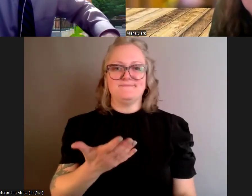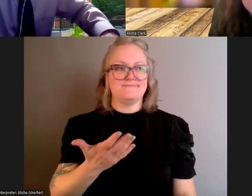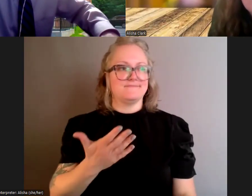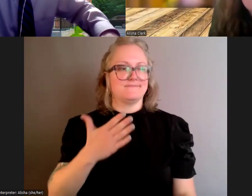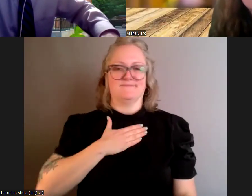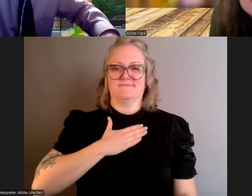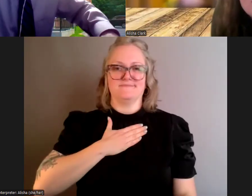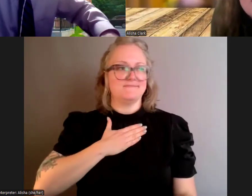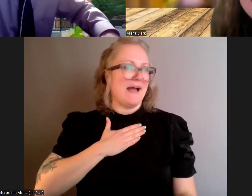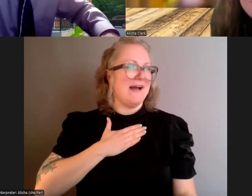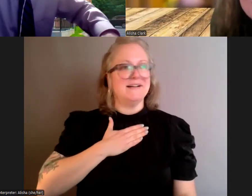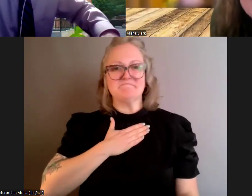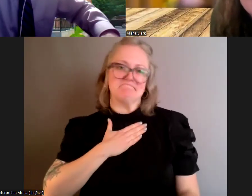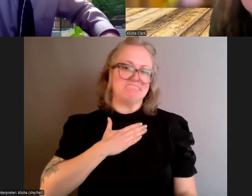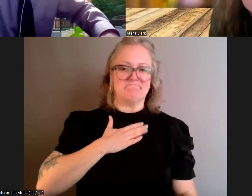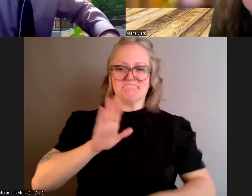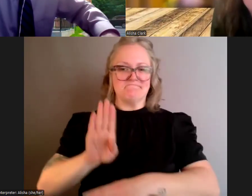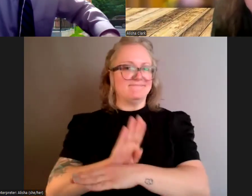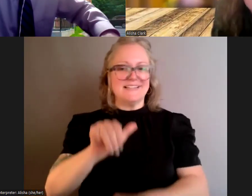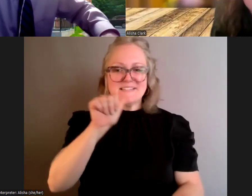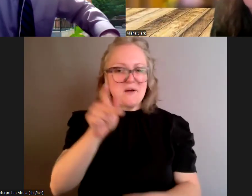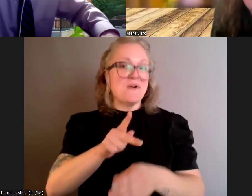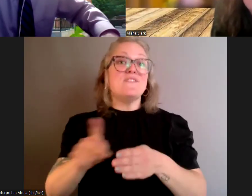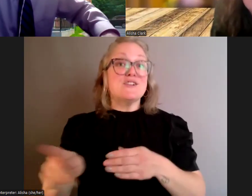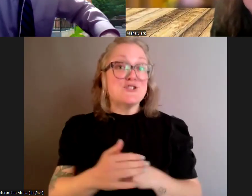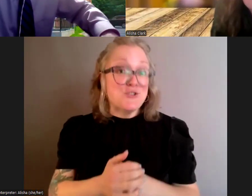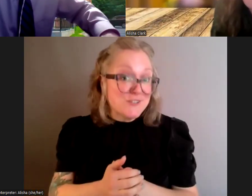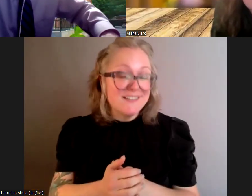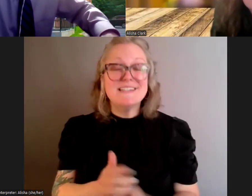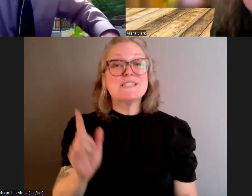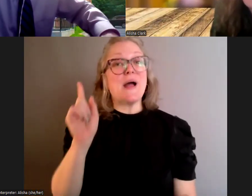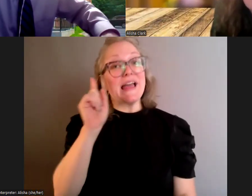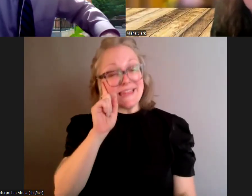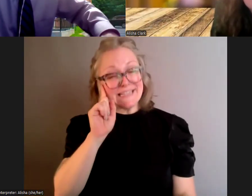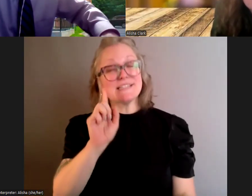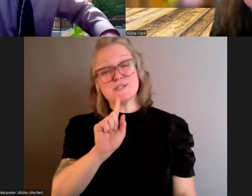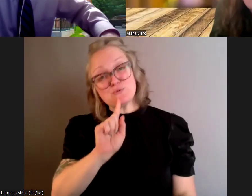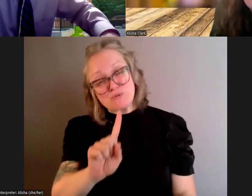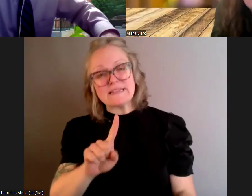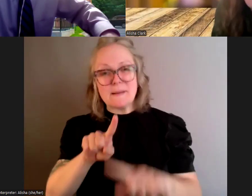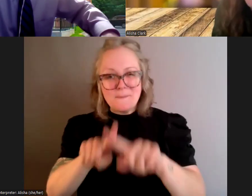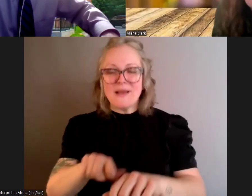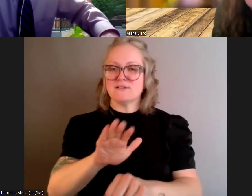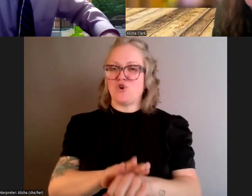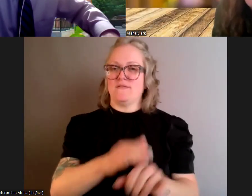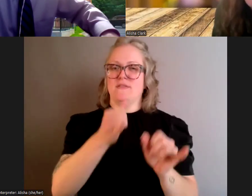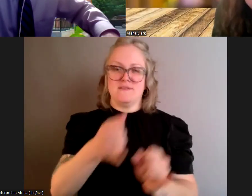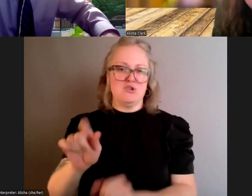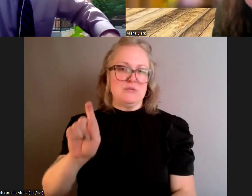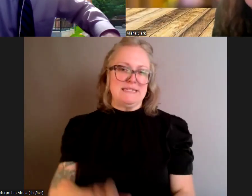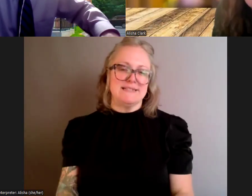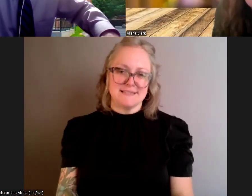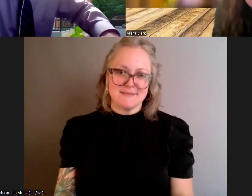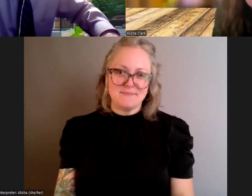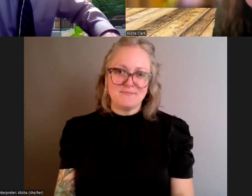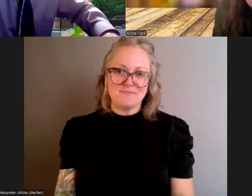would be very professional of me for one, but I think it's really based on the individual's needs. Mm-hmm.